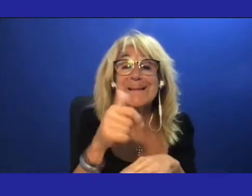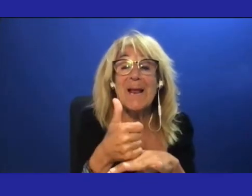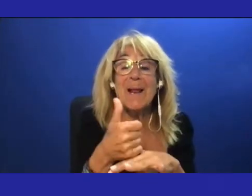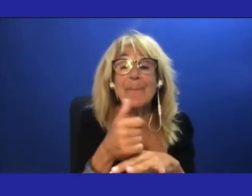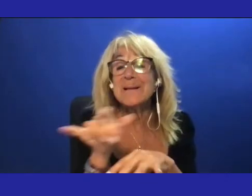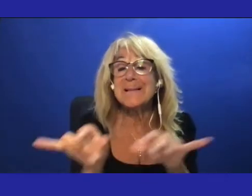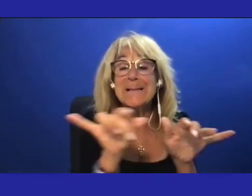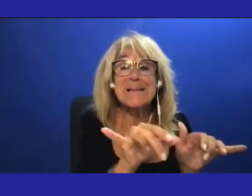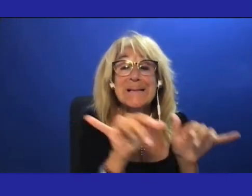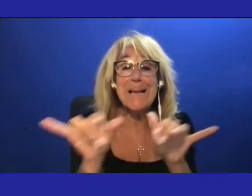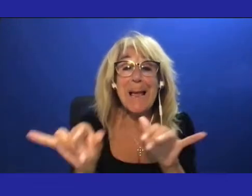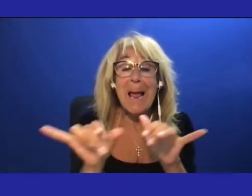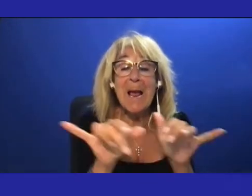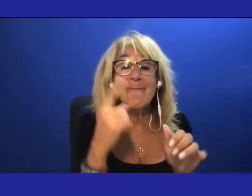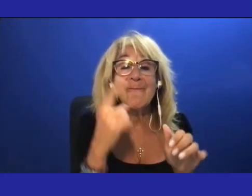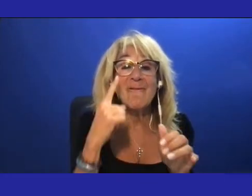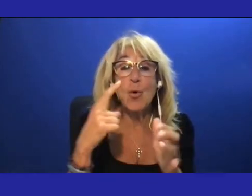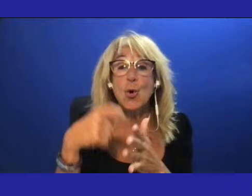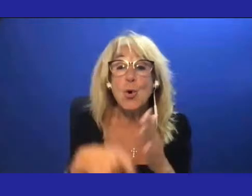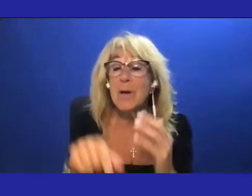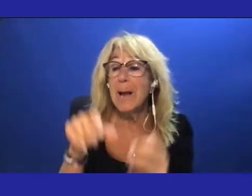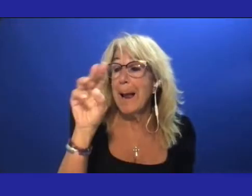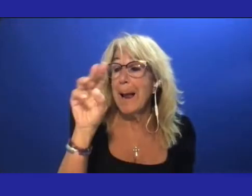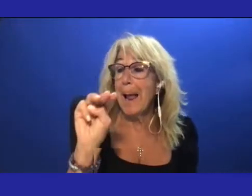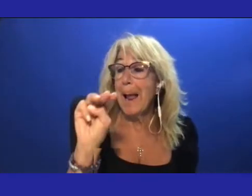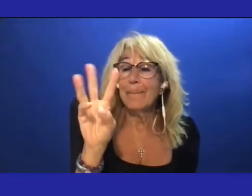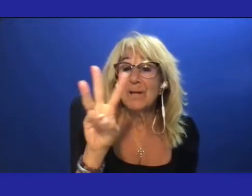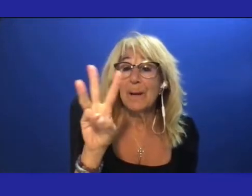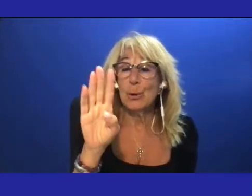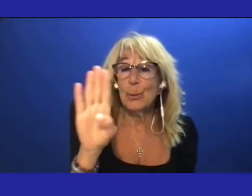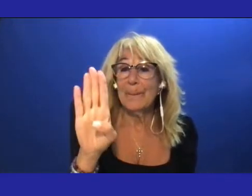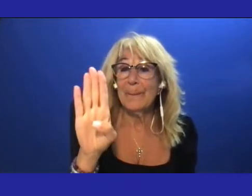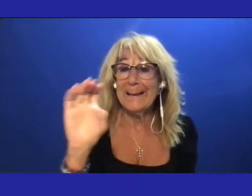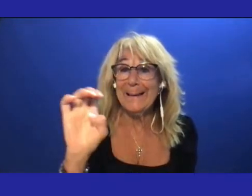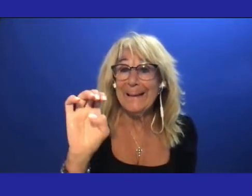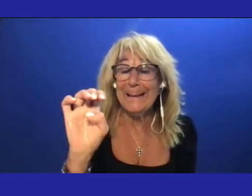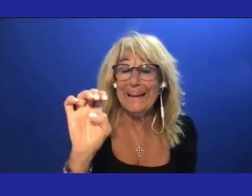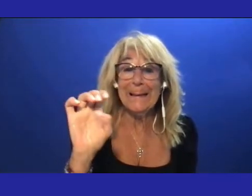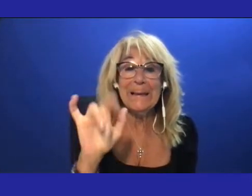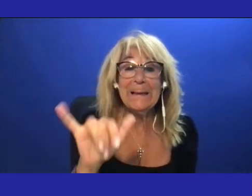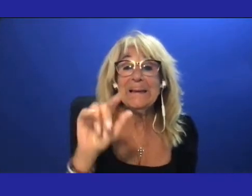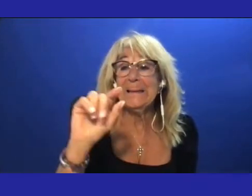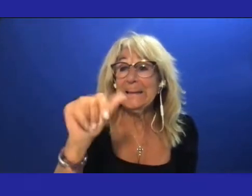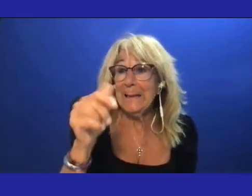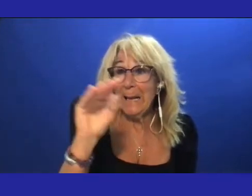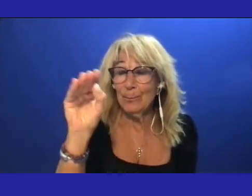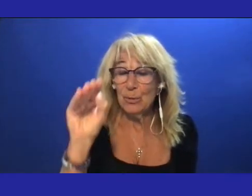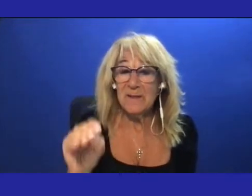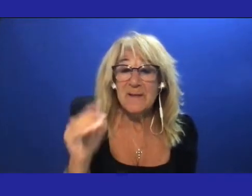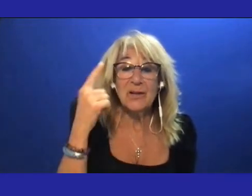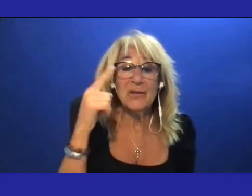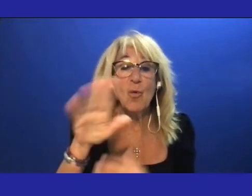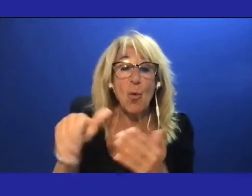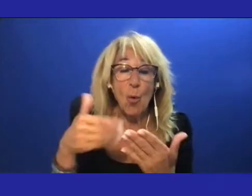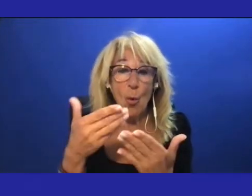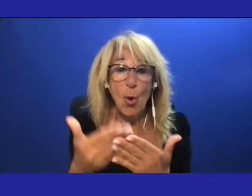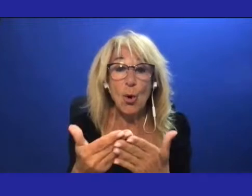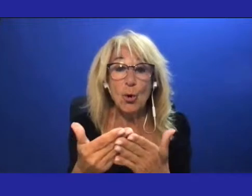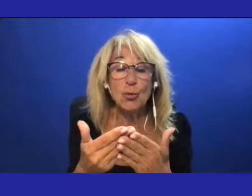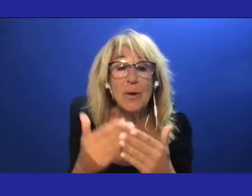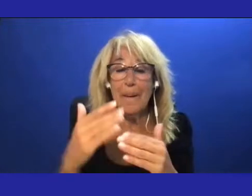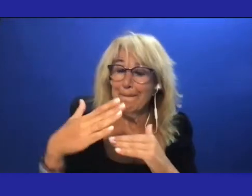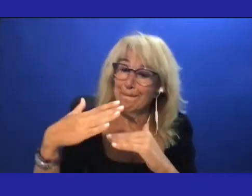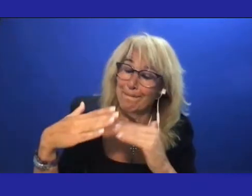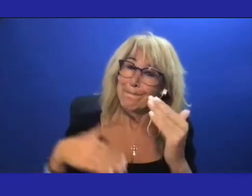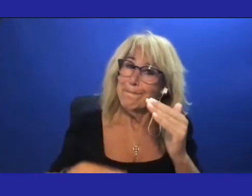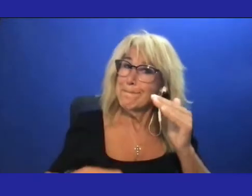and MWBE, which is at 10% each for all 4 scopes. So that was a maximum threshold that we set, and all